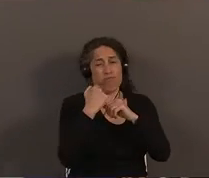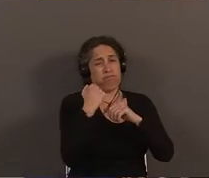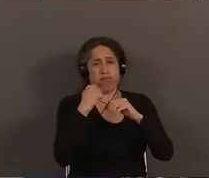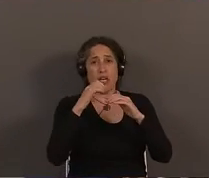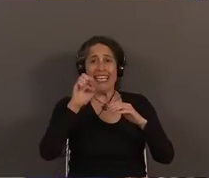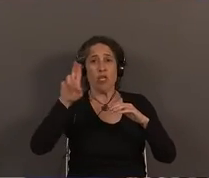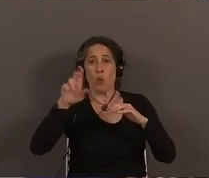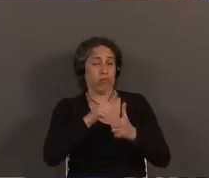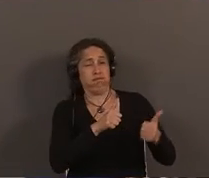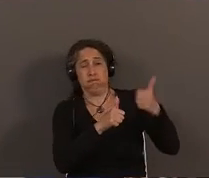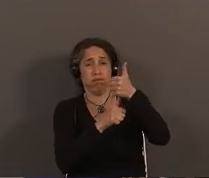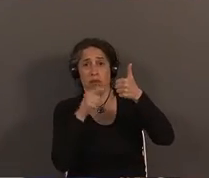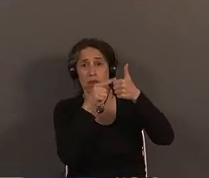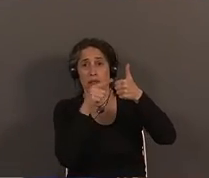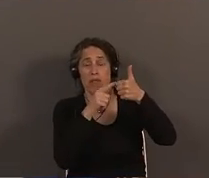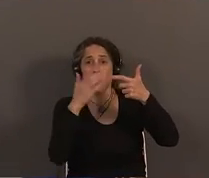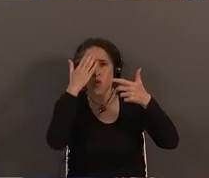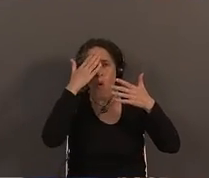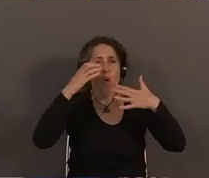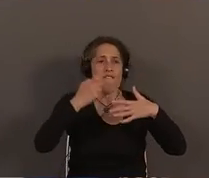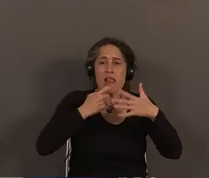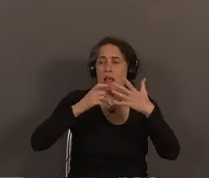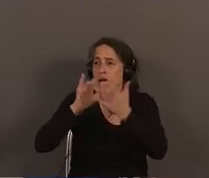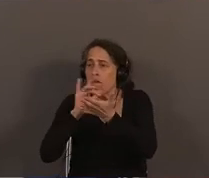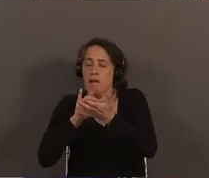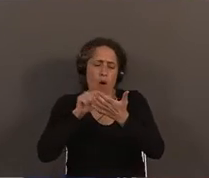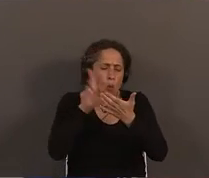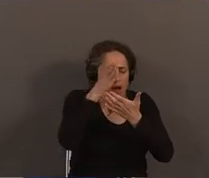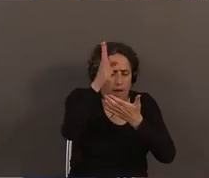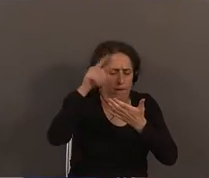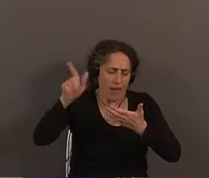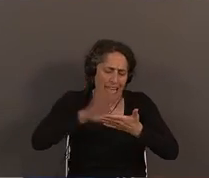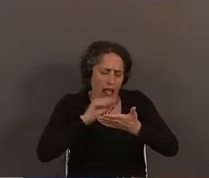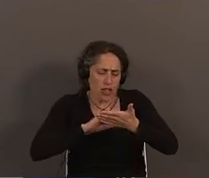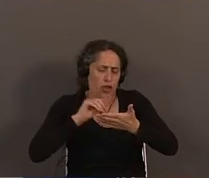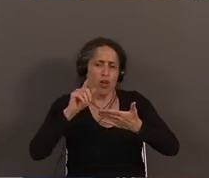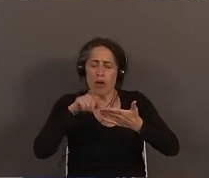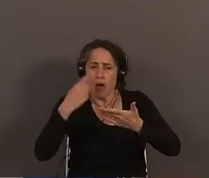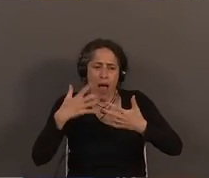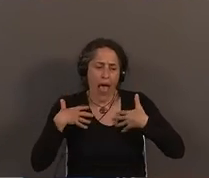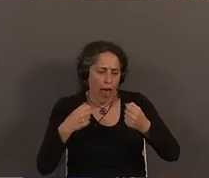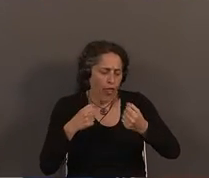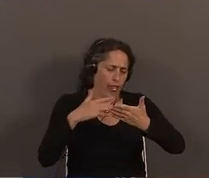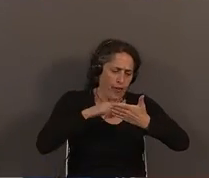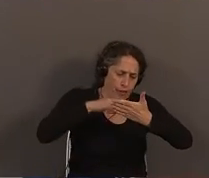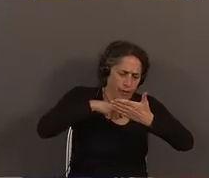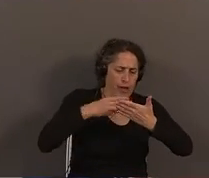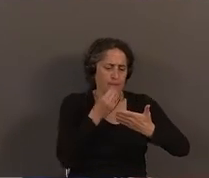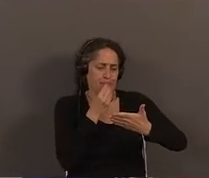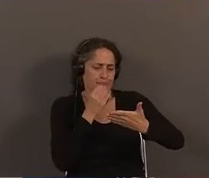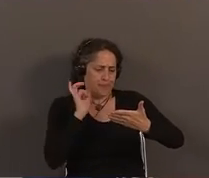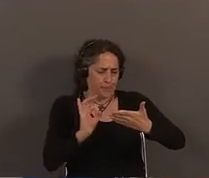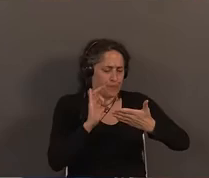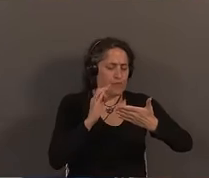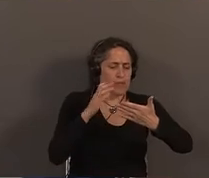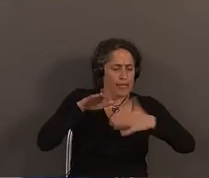learned to use your mobile, where you are, where you need to go, what is your calendar, what is your healthy situation, what is your nutrition, or how